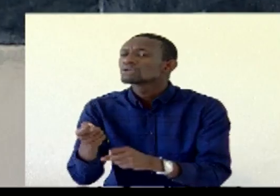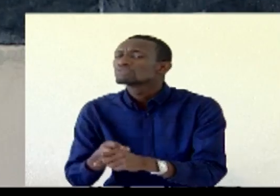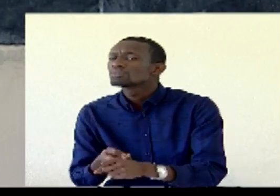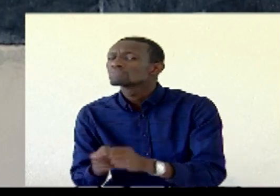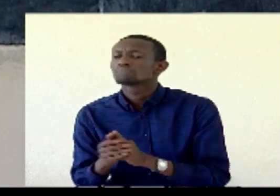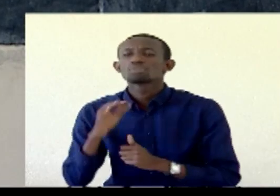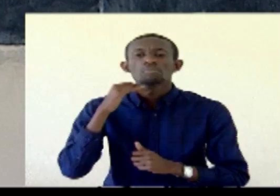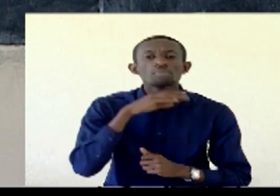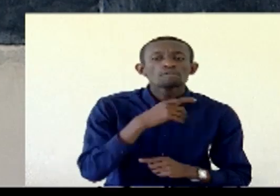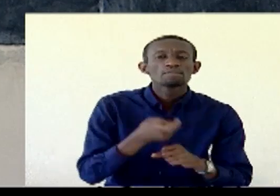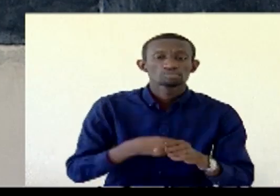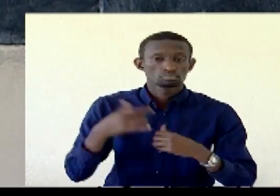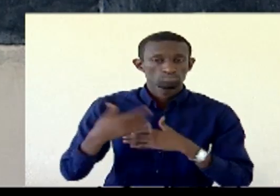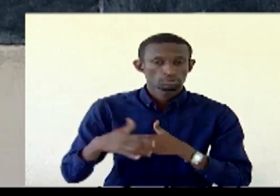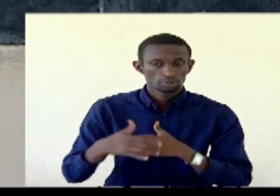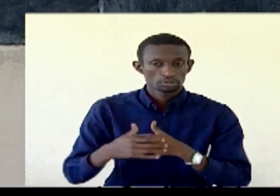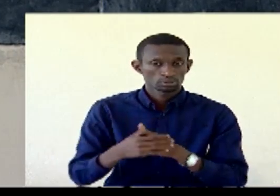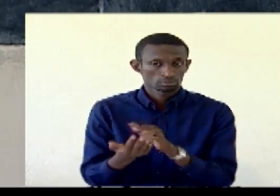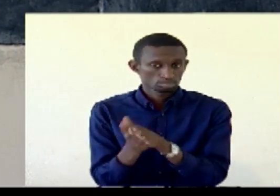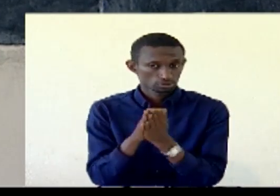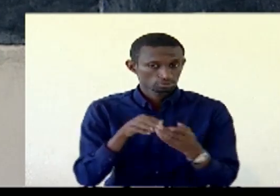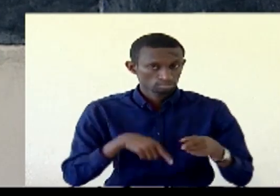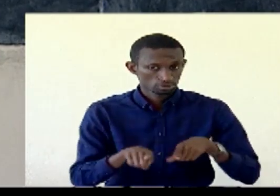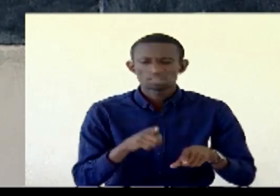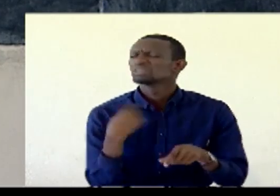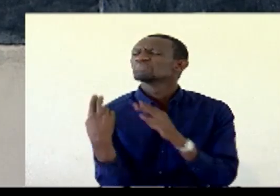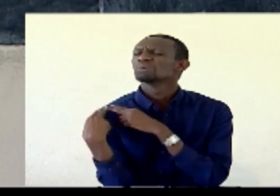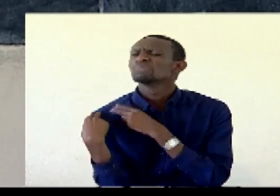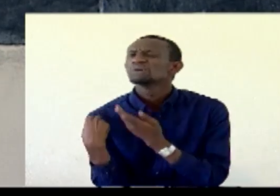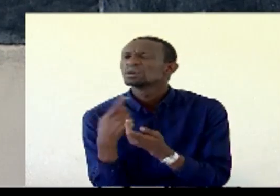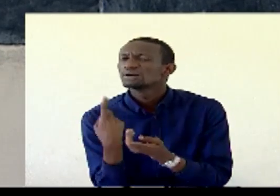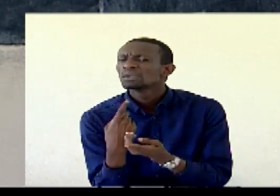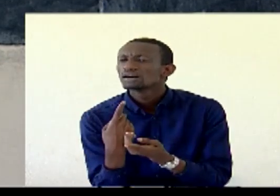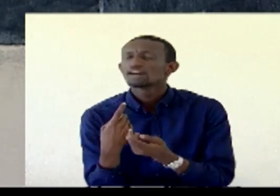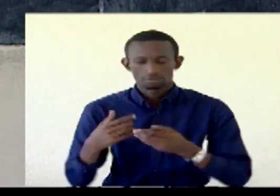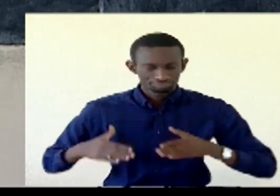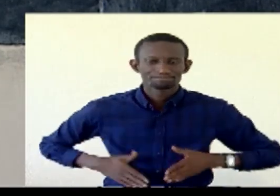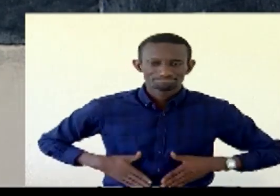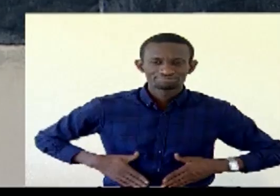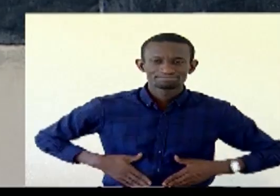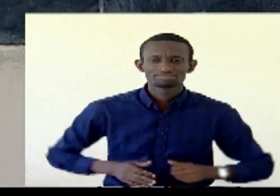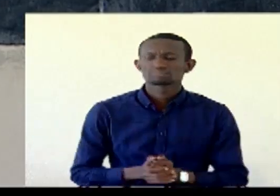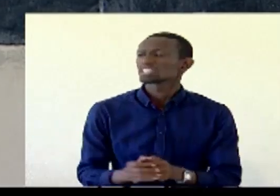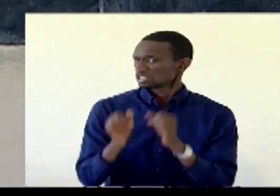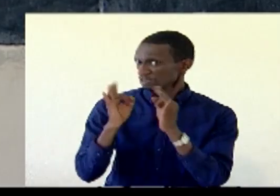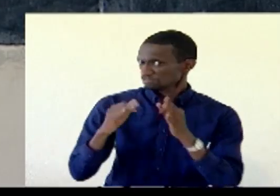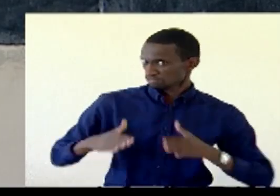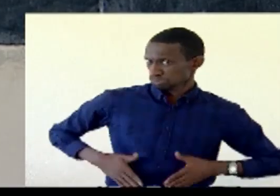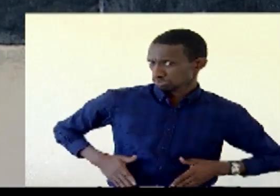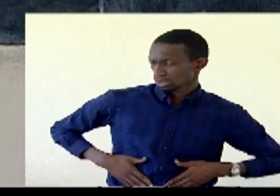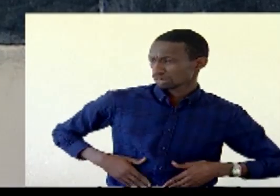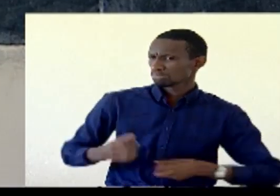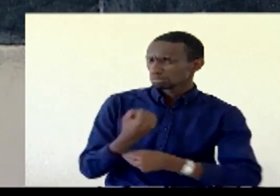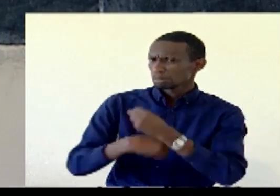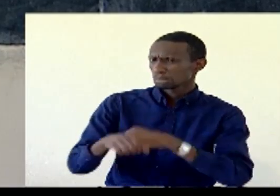the blood in form of urine is normally done by the kidneys. So it means that when the kidneys are not functioning properly, it